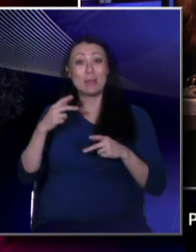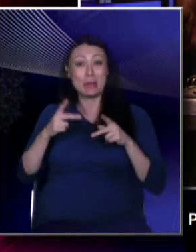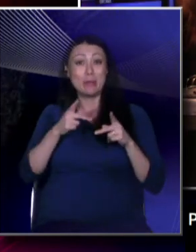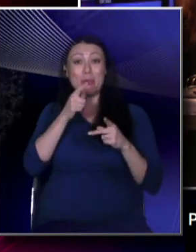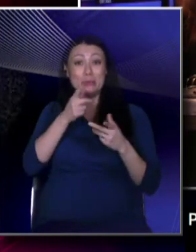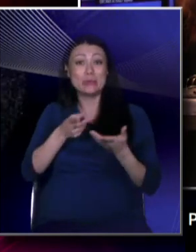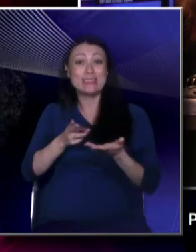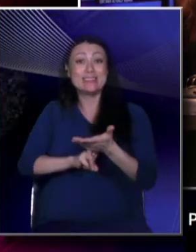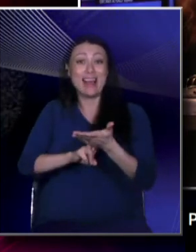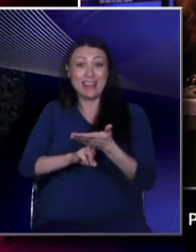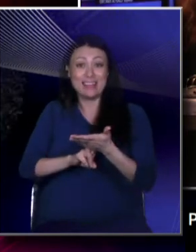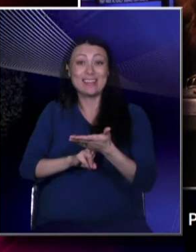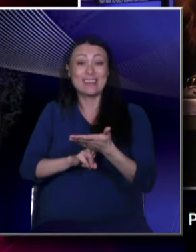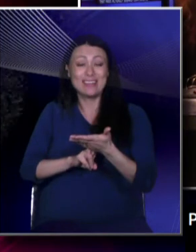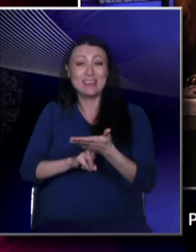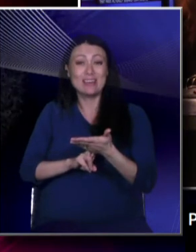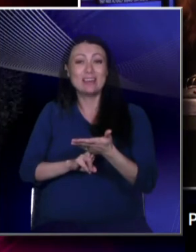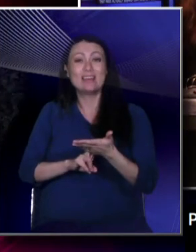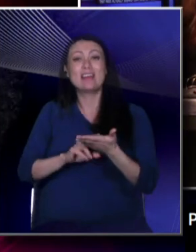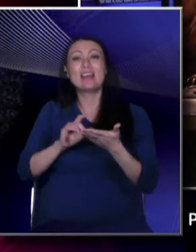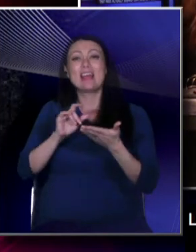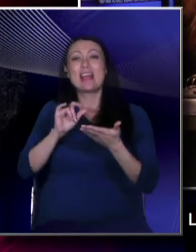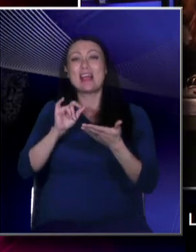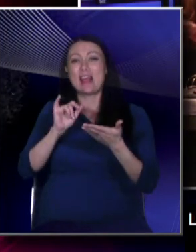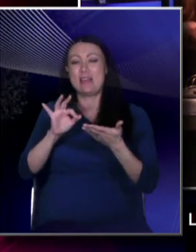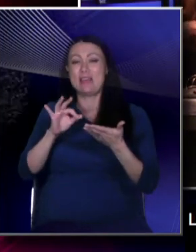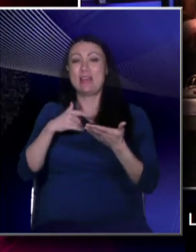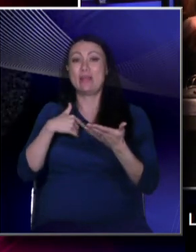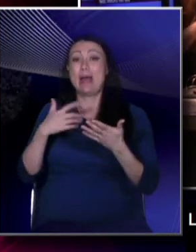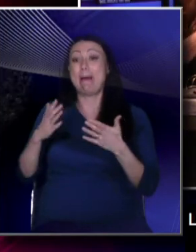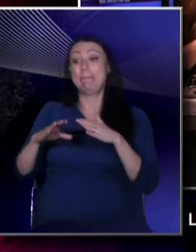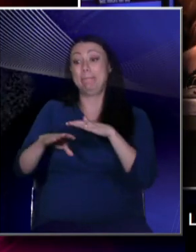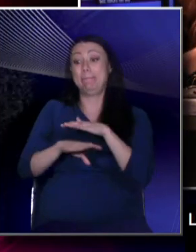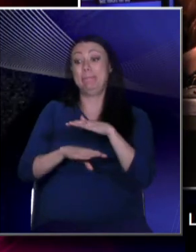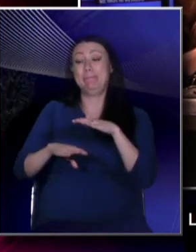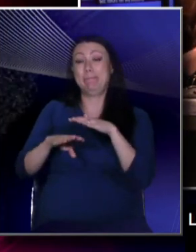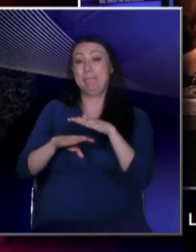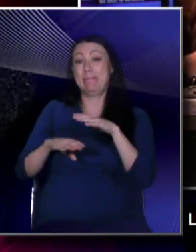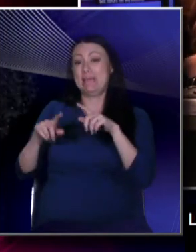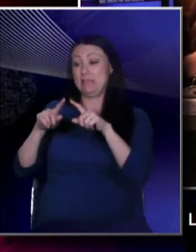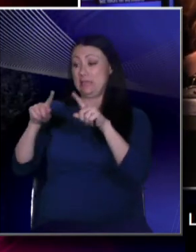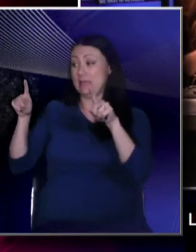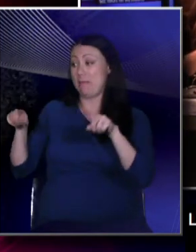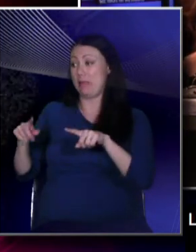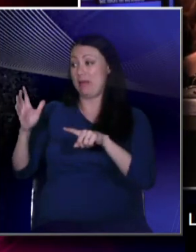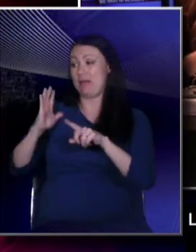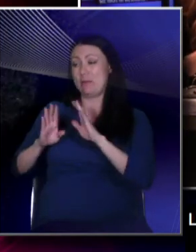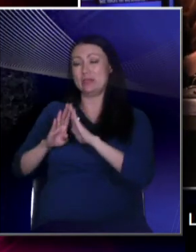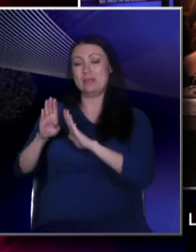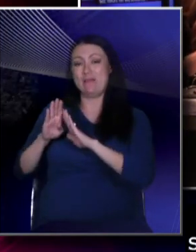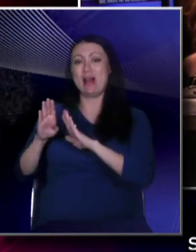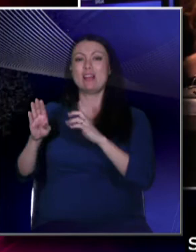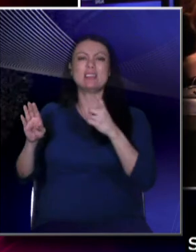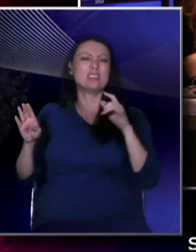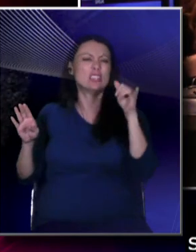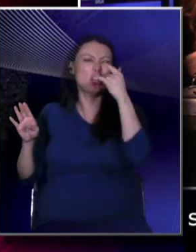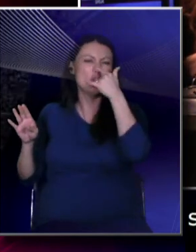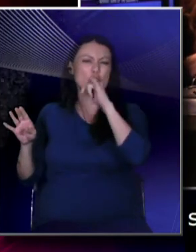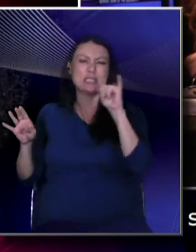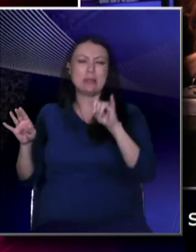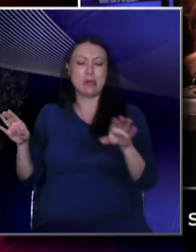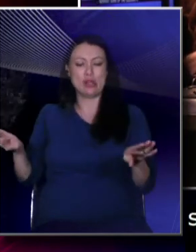contracts. And if you lay the basic template that was developed, it looks similar without some of the legislative things that